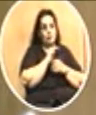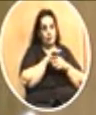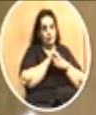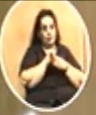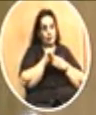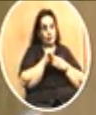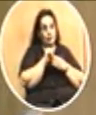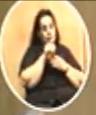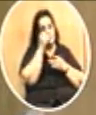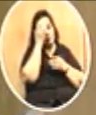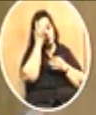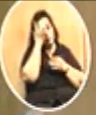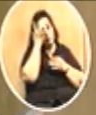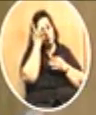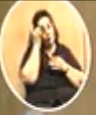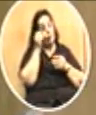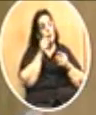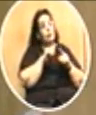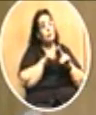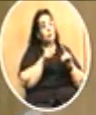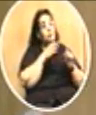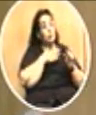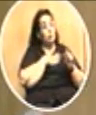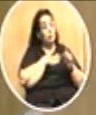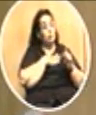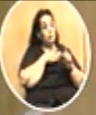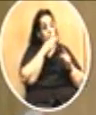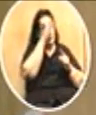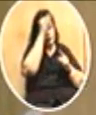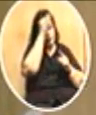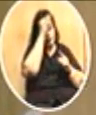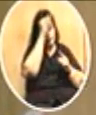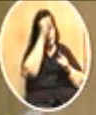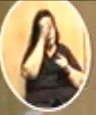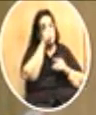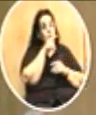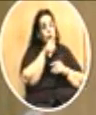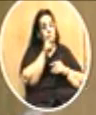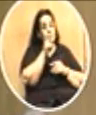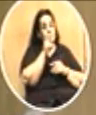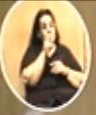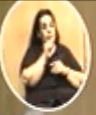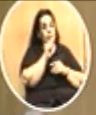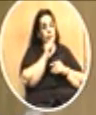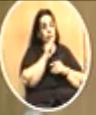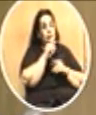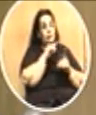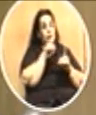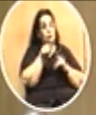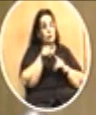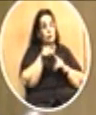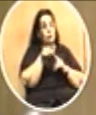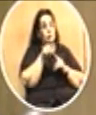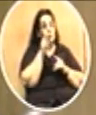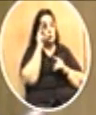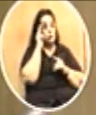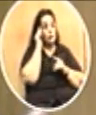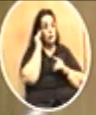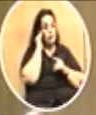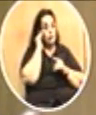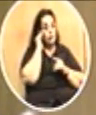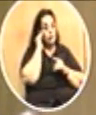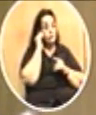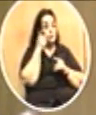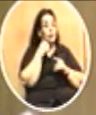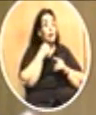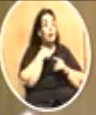But you know what? My father is a veteran. He went to Vietnam. I'm an Army brat of 19 years.